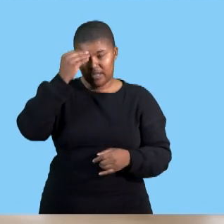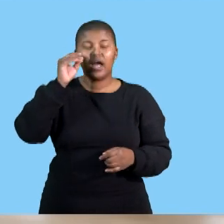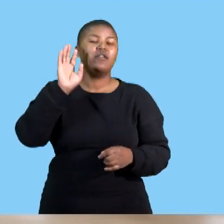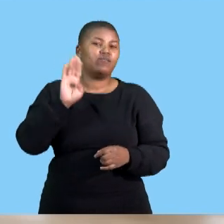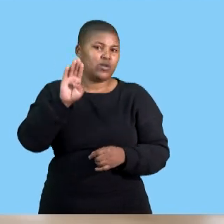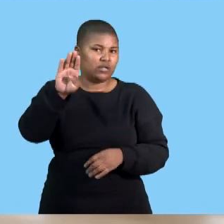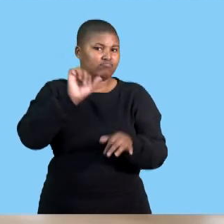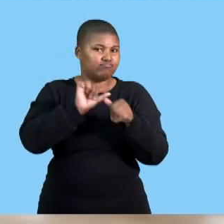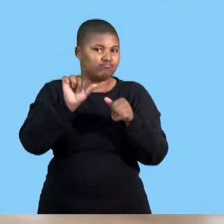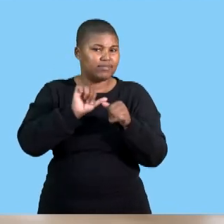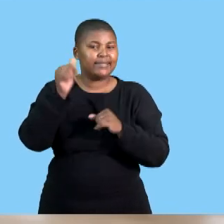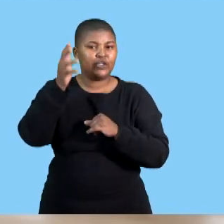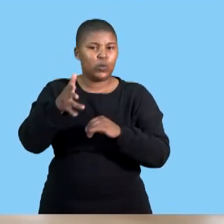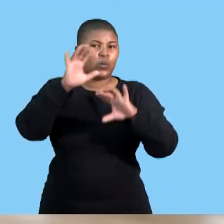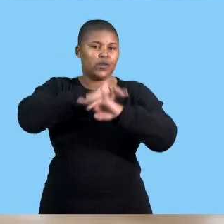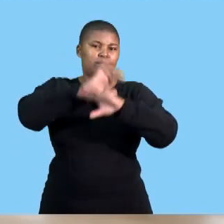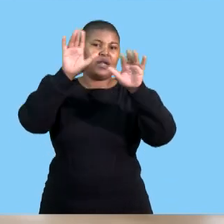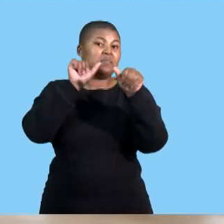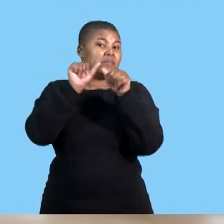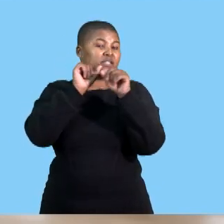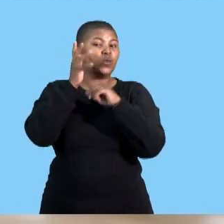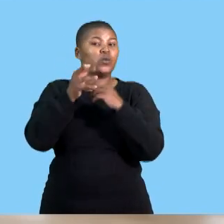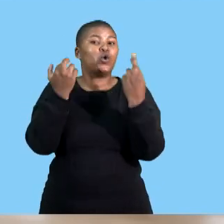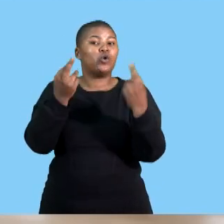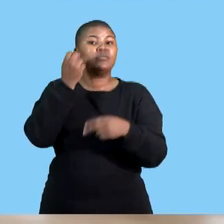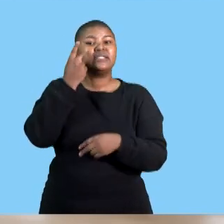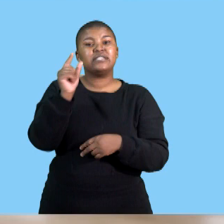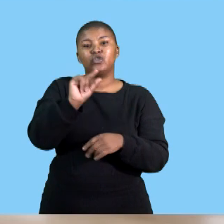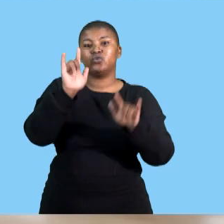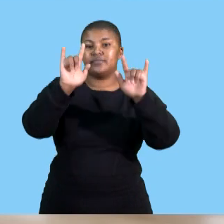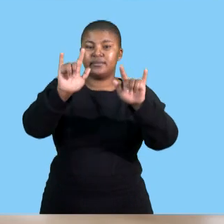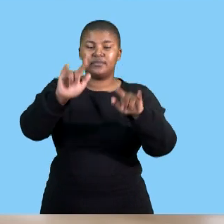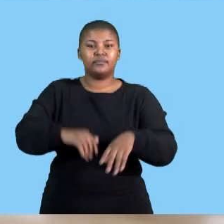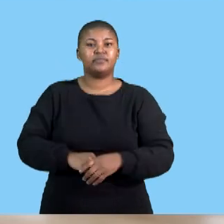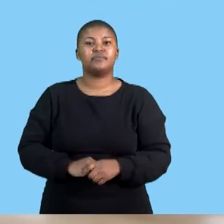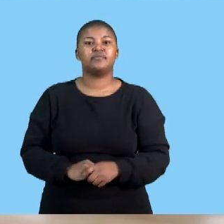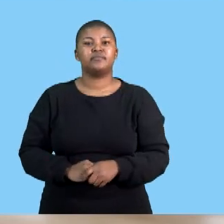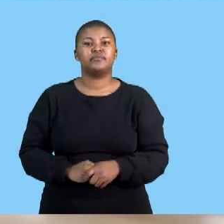not nullify yesterday, but it does make tomorrow better. Hope to see you